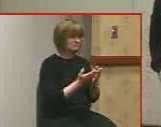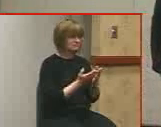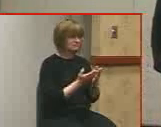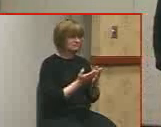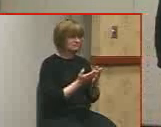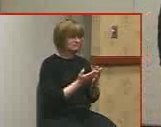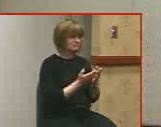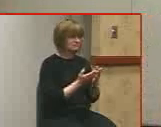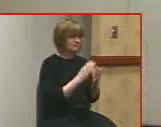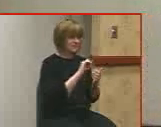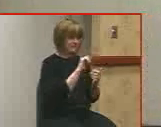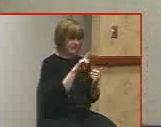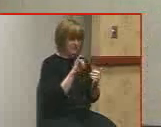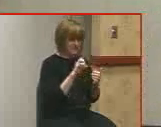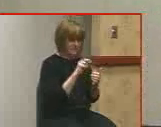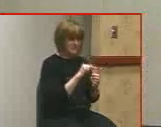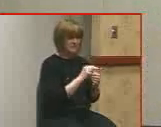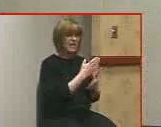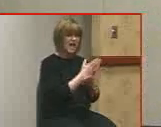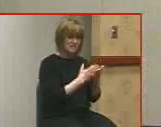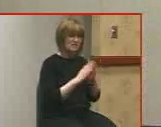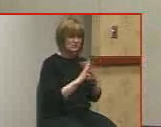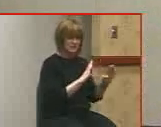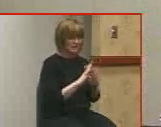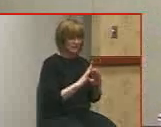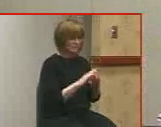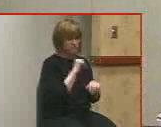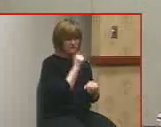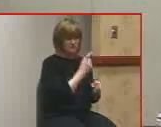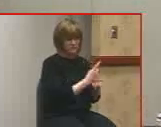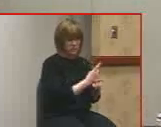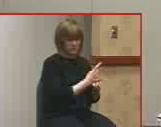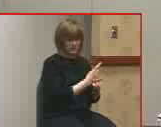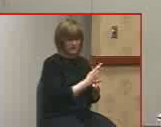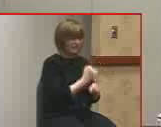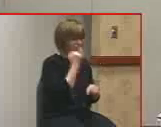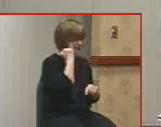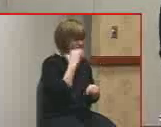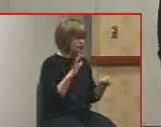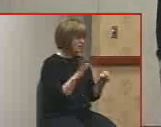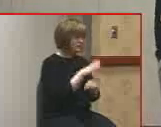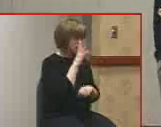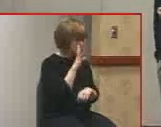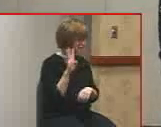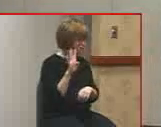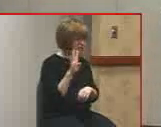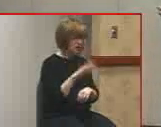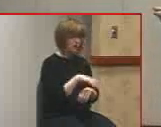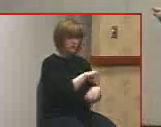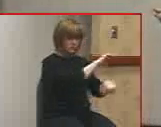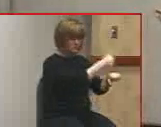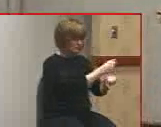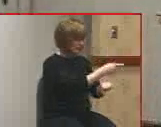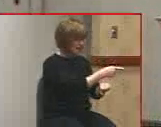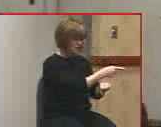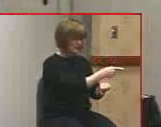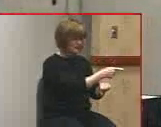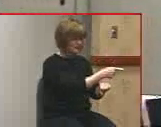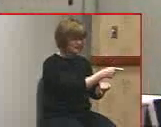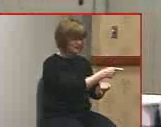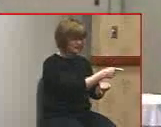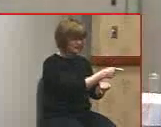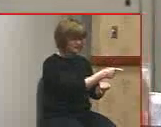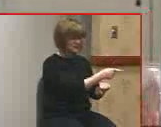behaviors that are pretty inappropriate. If we totally ignore, don't we just set her up to escalate?